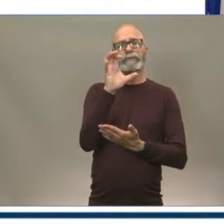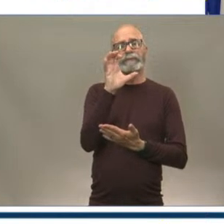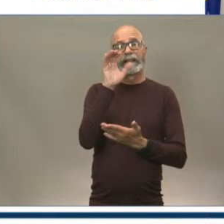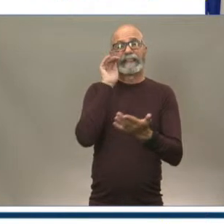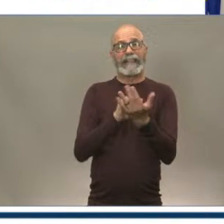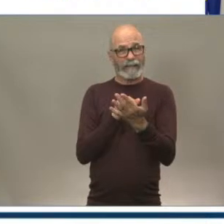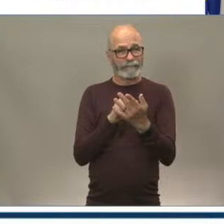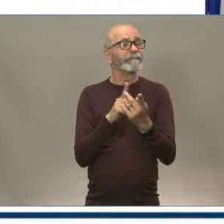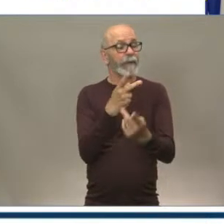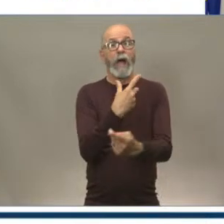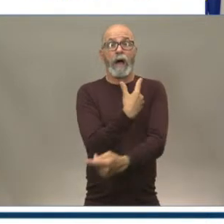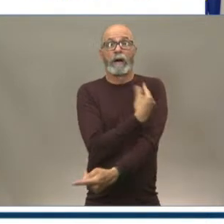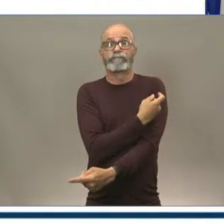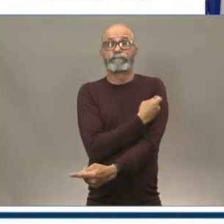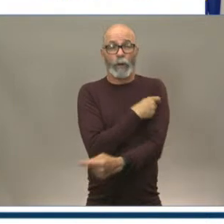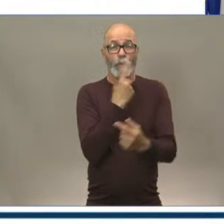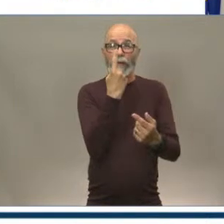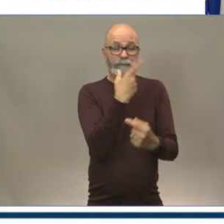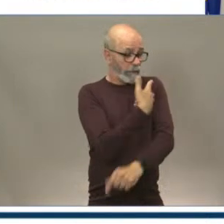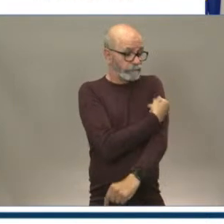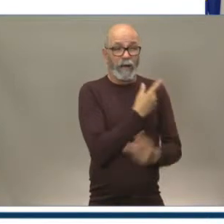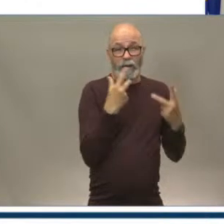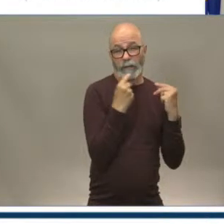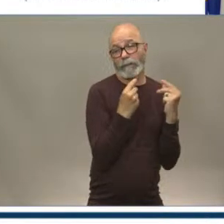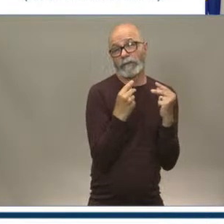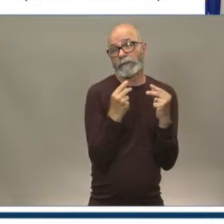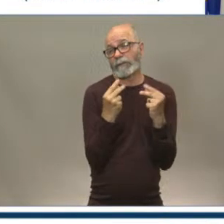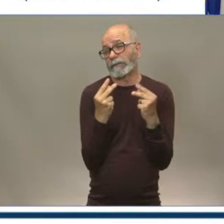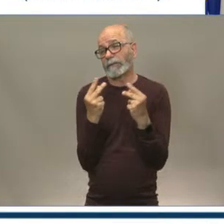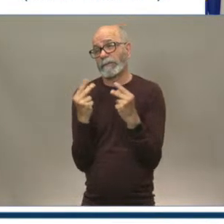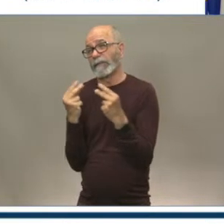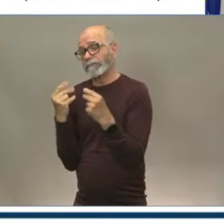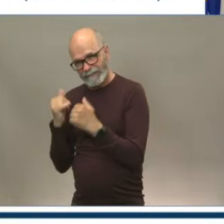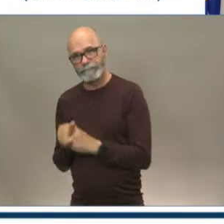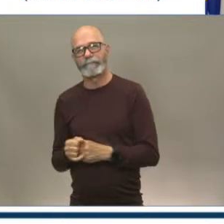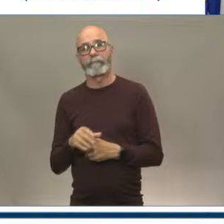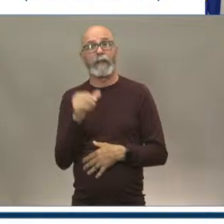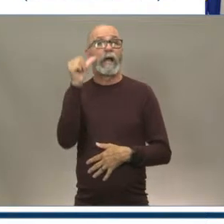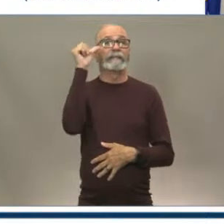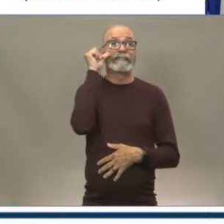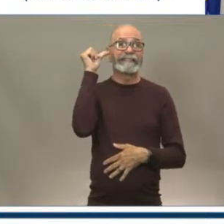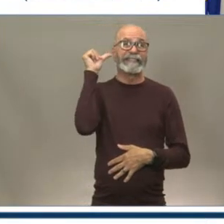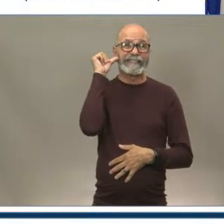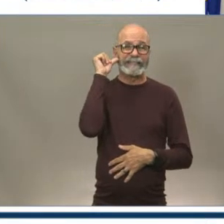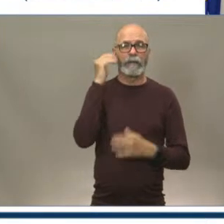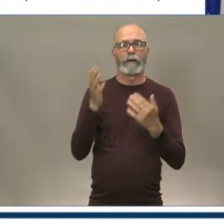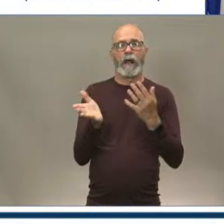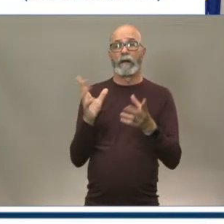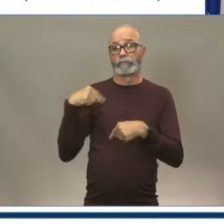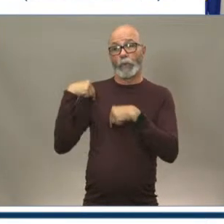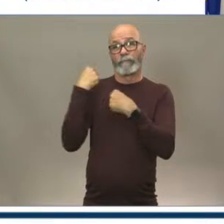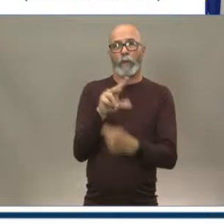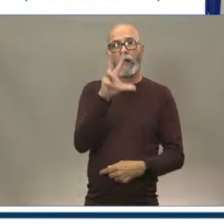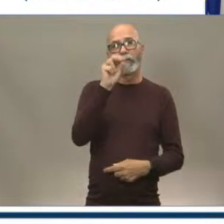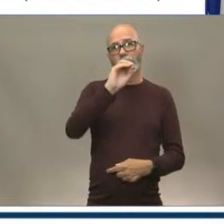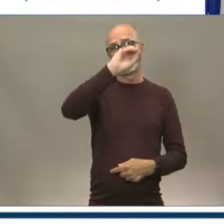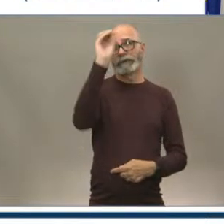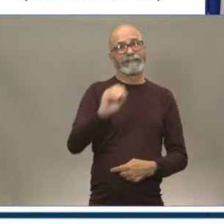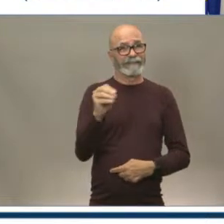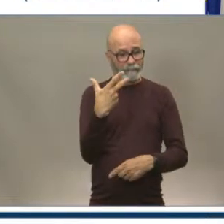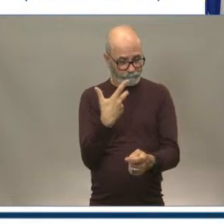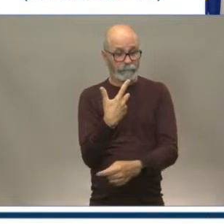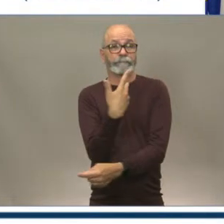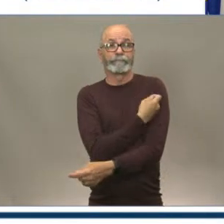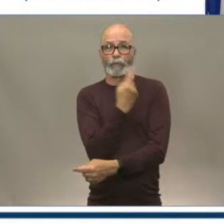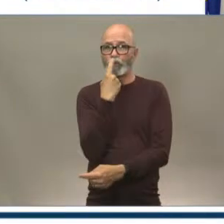yesterday, 33% of Nova Scotians eligible to get the vaccine have had at least one dose. And as I